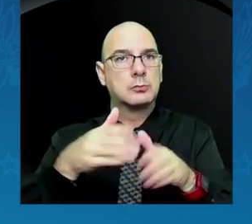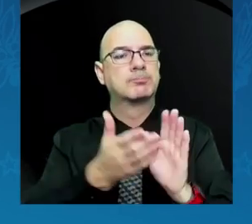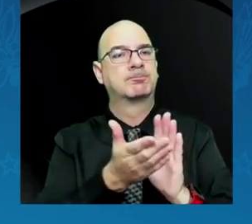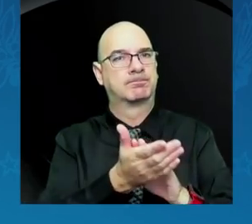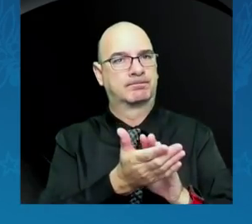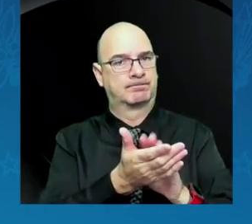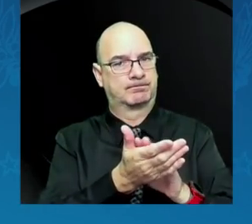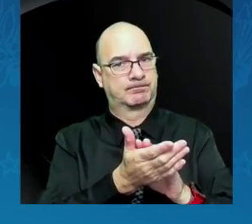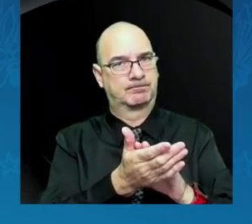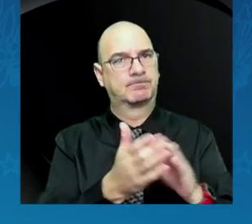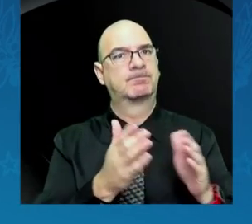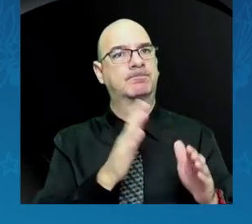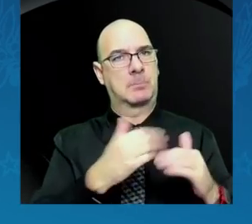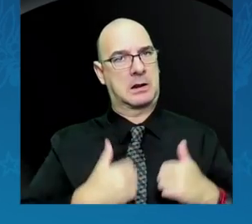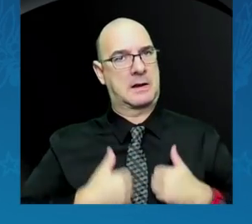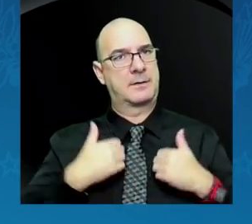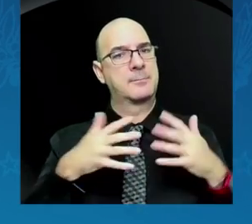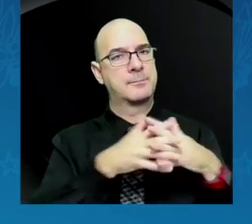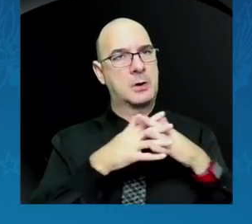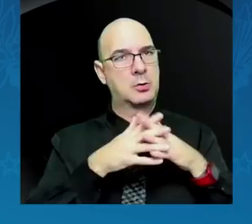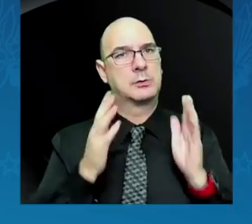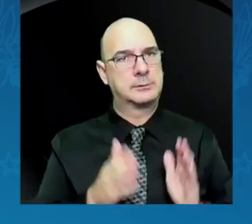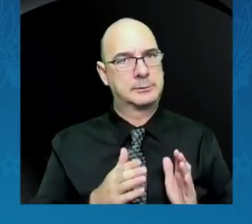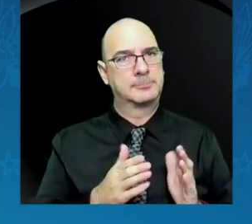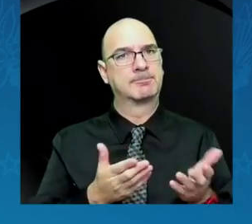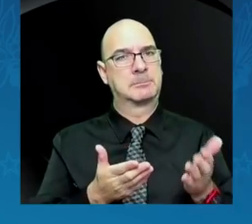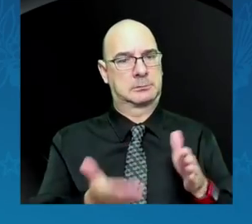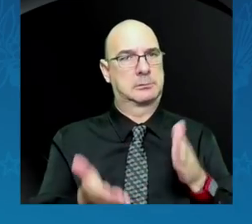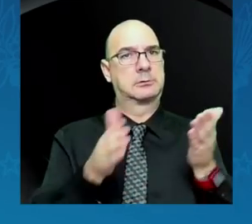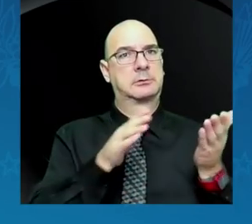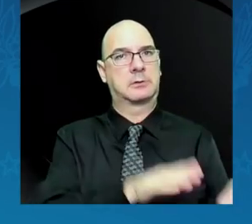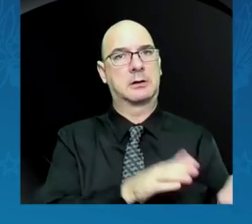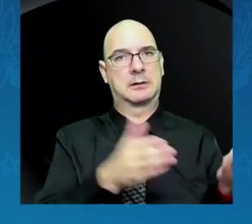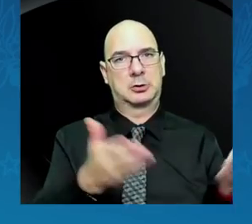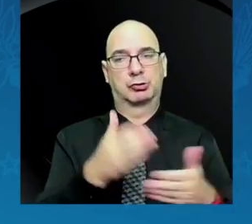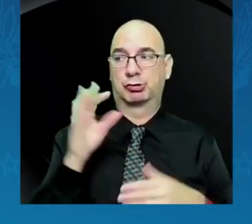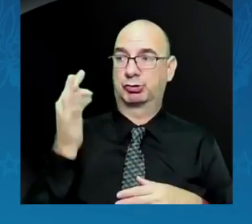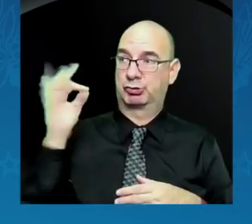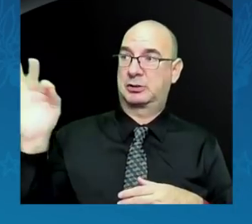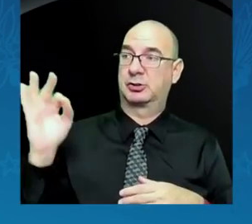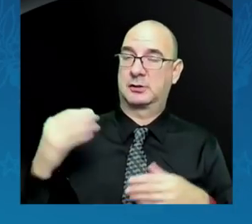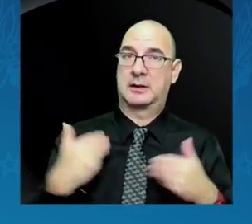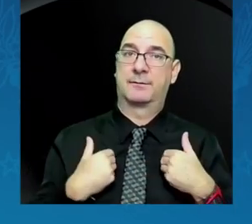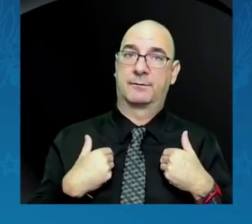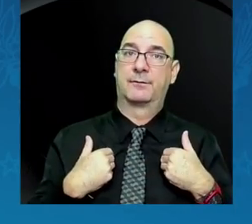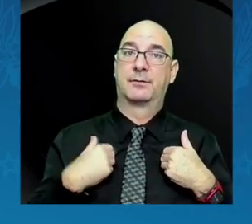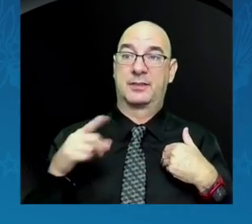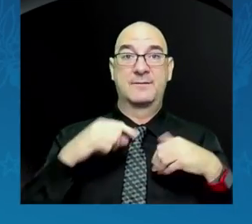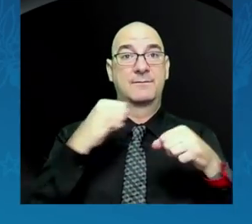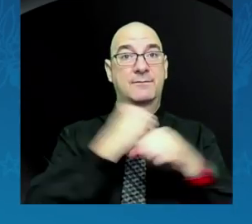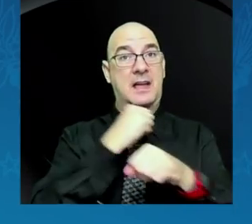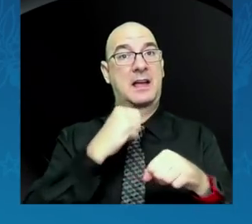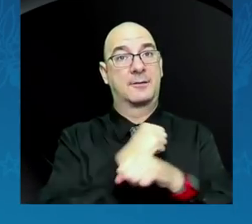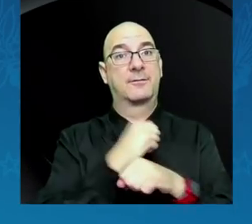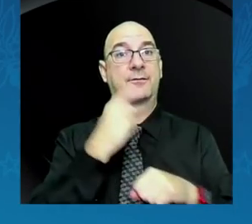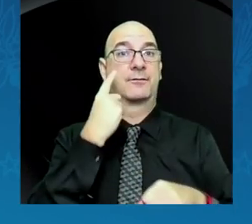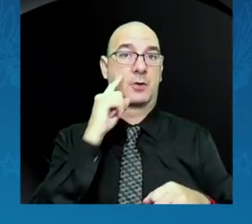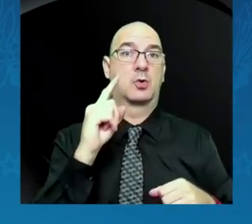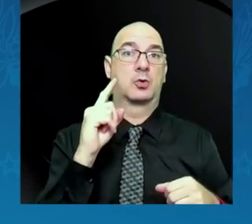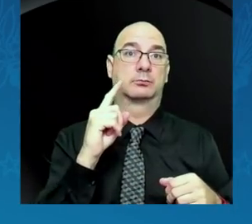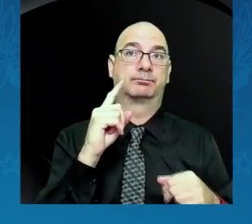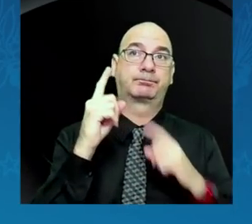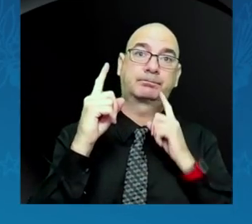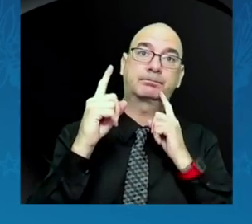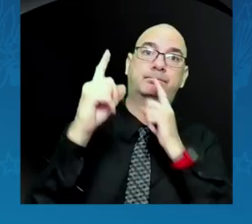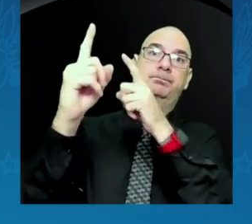Americans who lost their life here, fighting for the ideals and the values that our